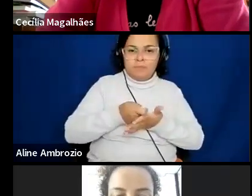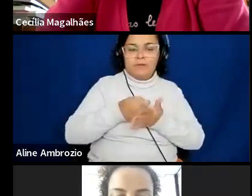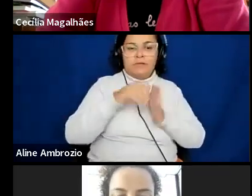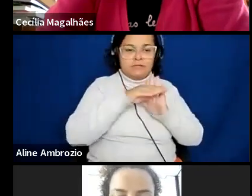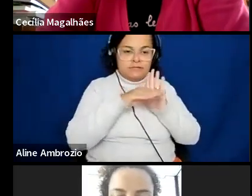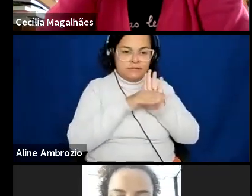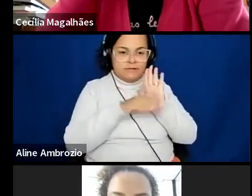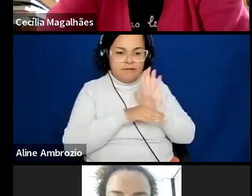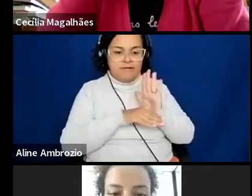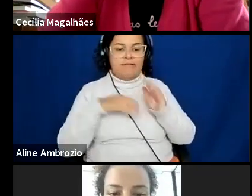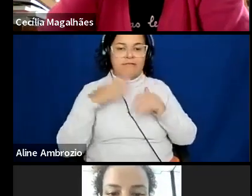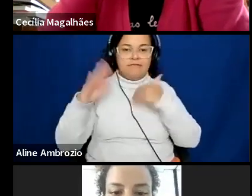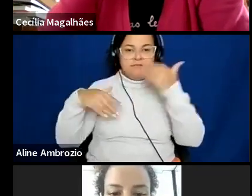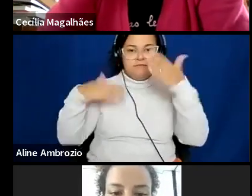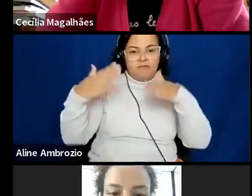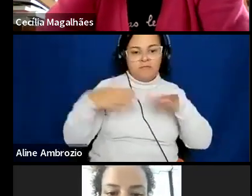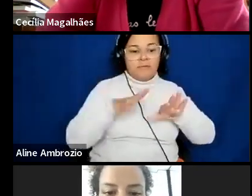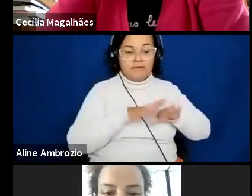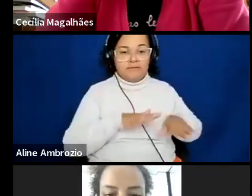So